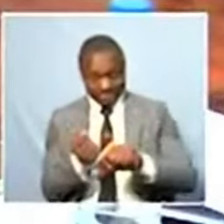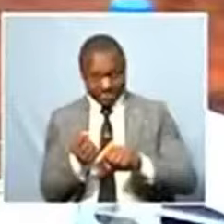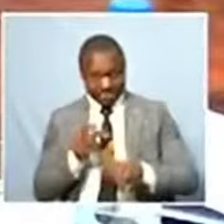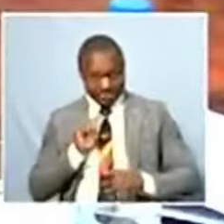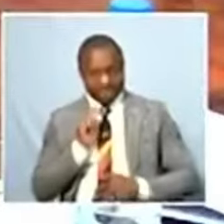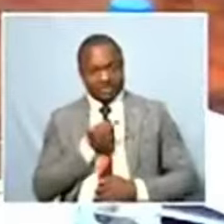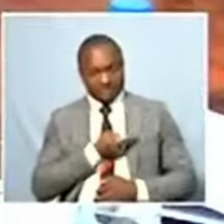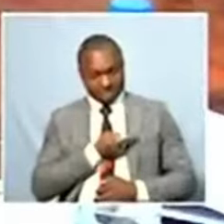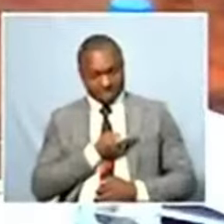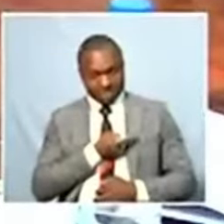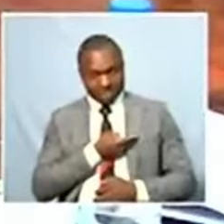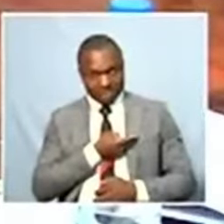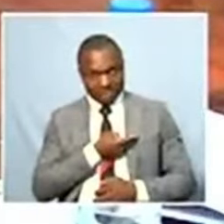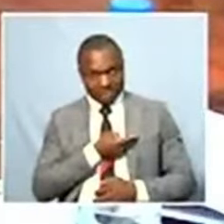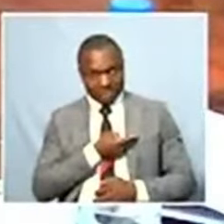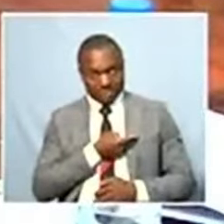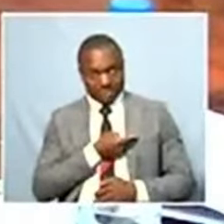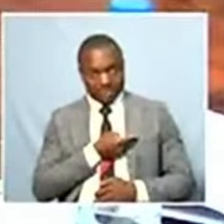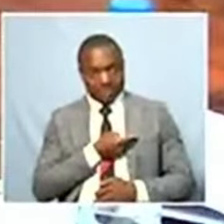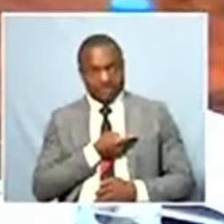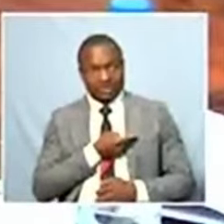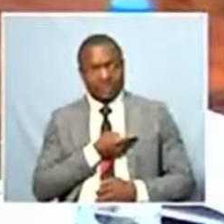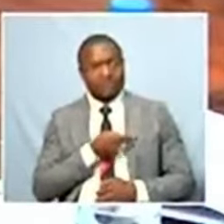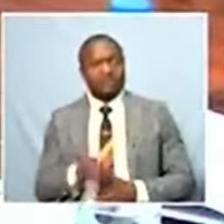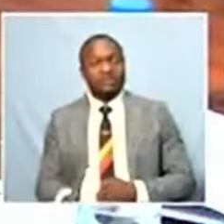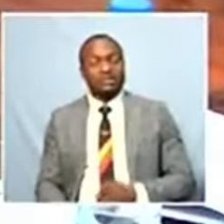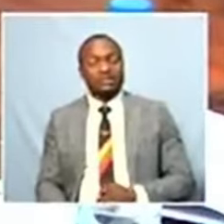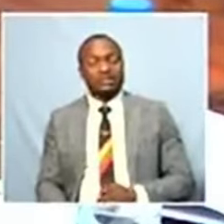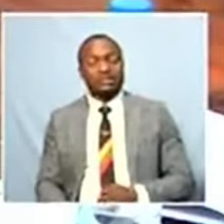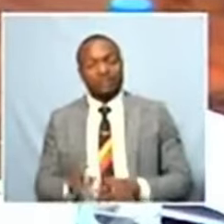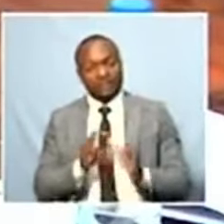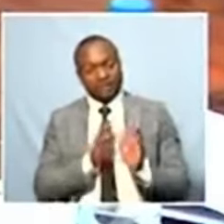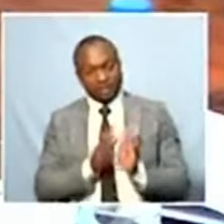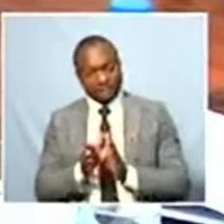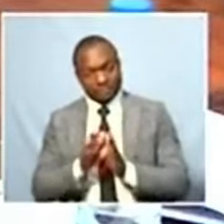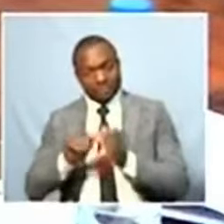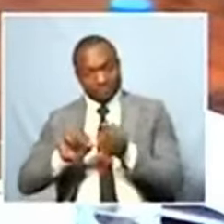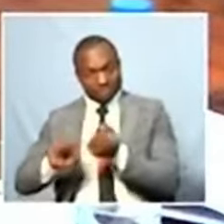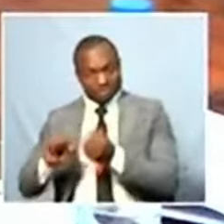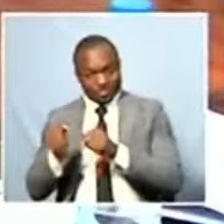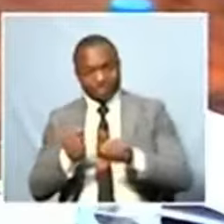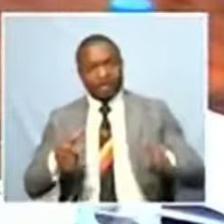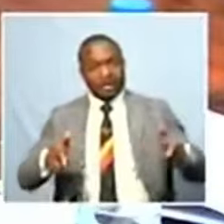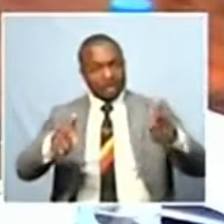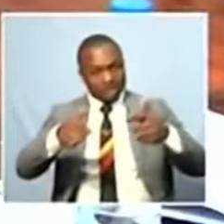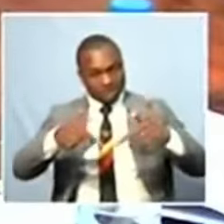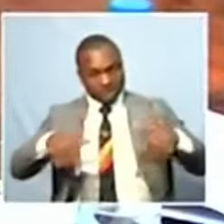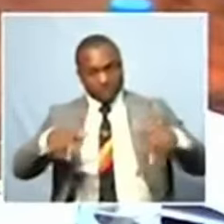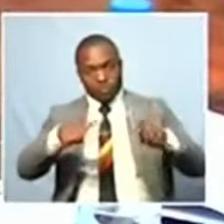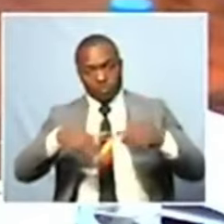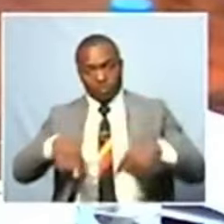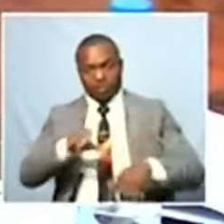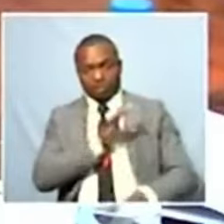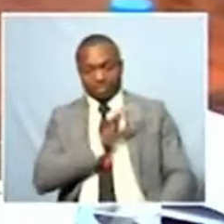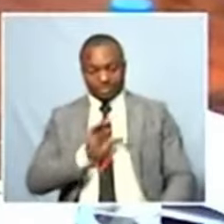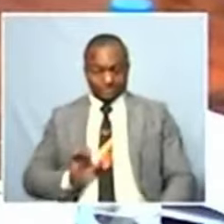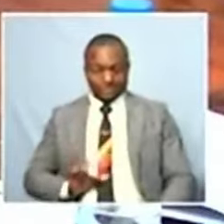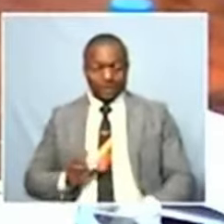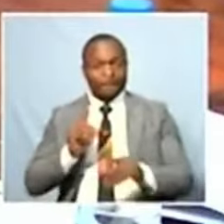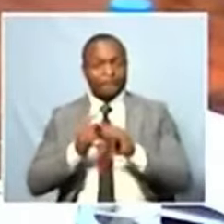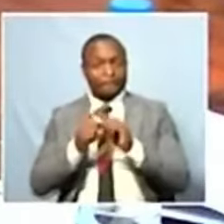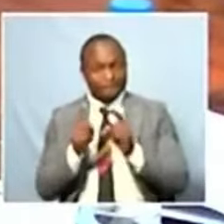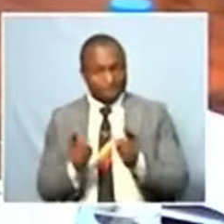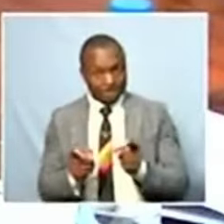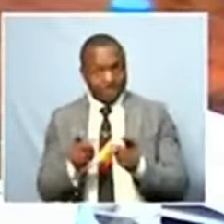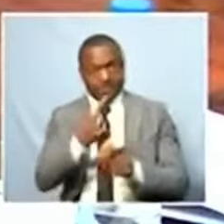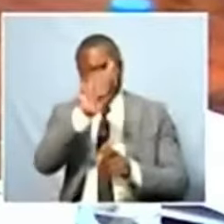us, that's the argument by the ministry, to say the intention is to protect the local industry. But the